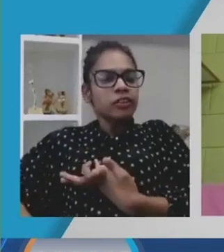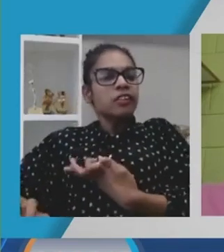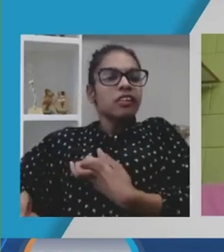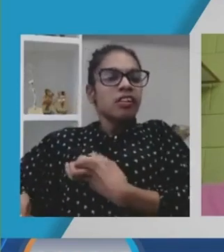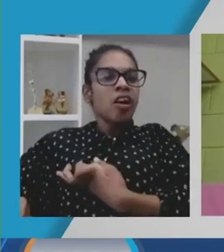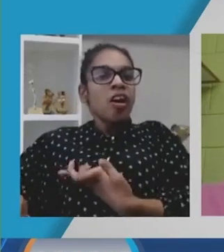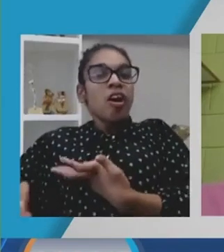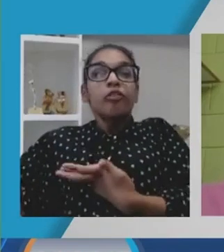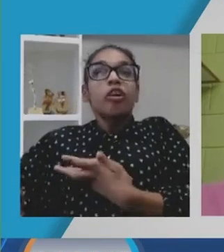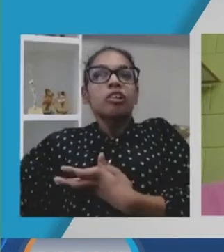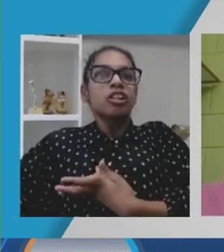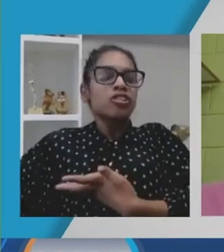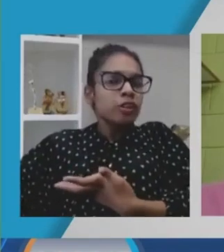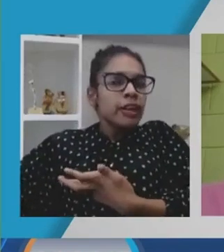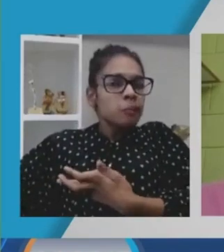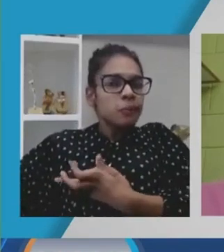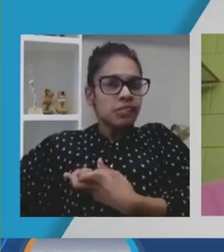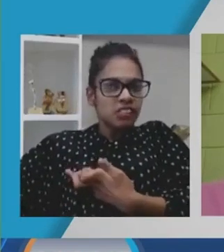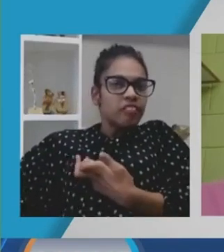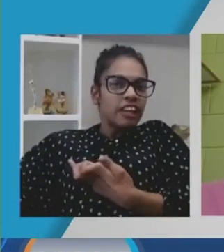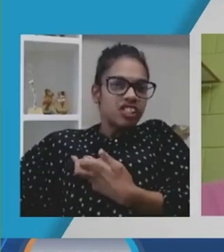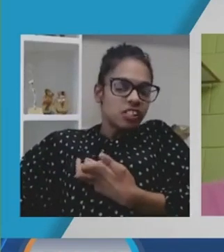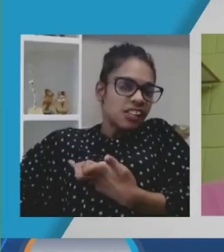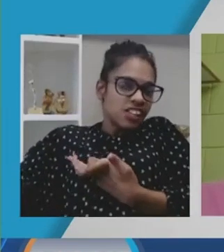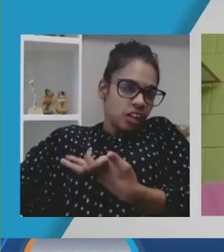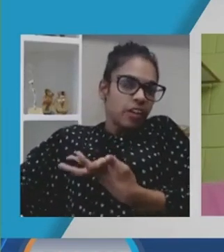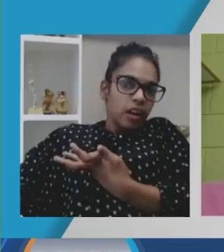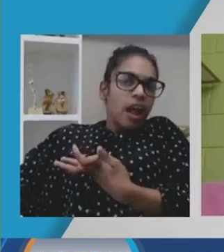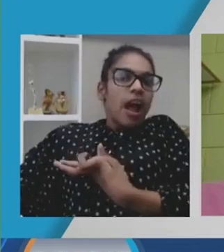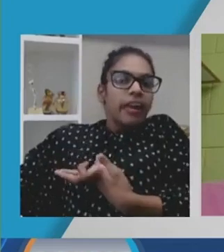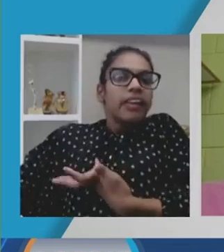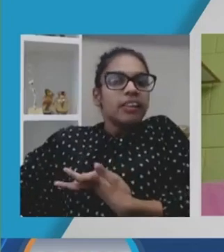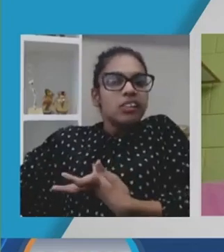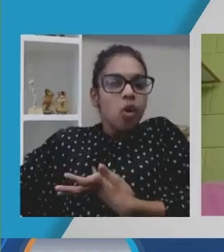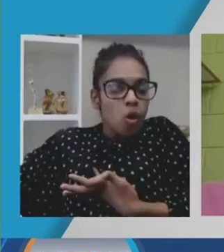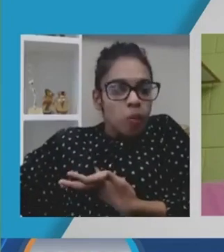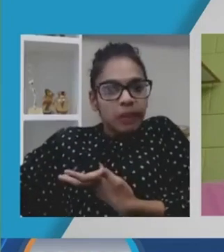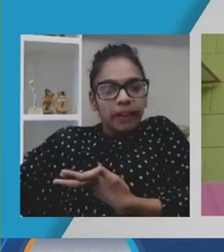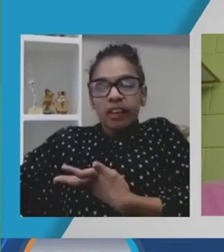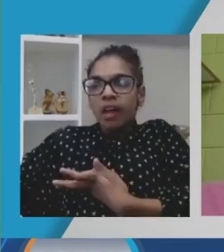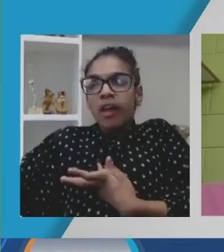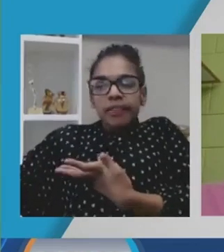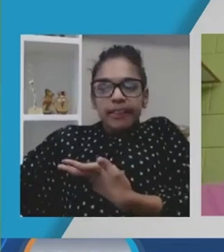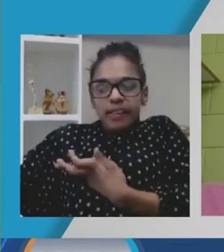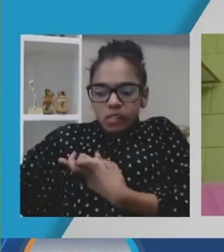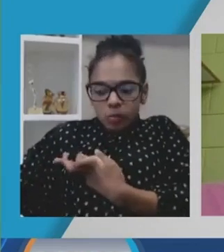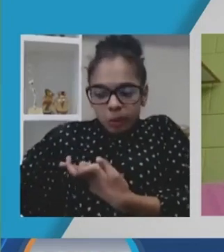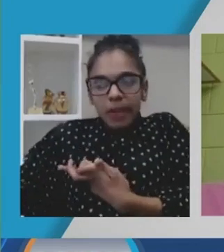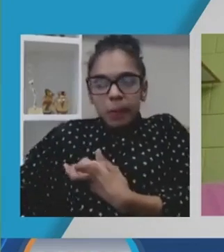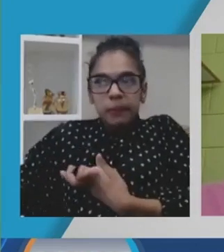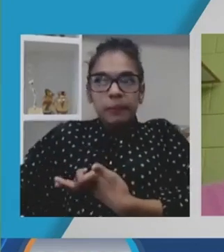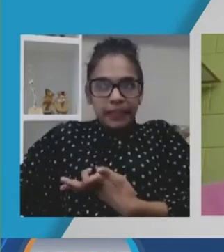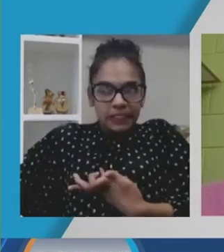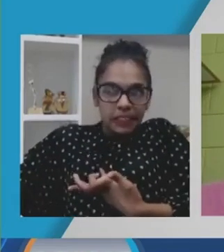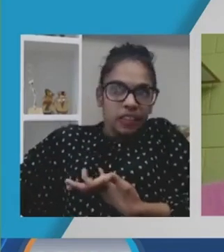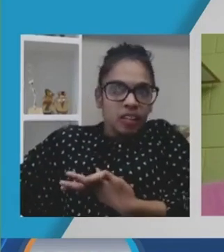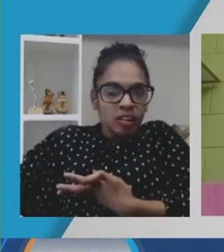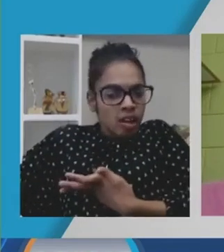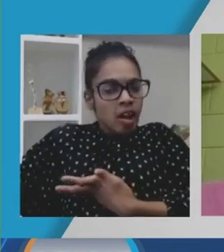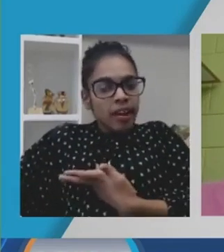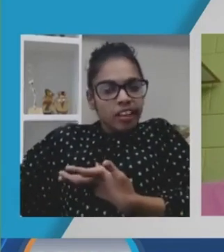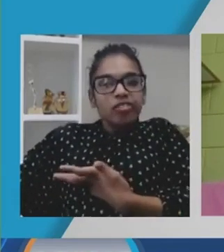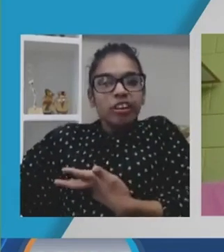actually going to focus on 3 key pieces of legislation. And it is hoped that this will be